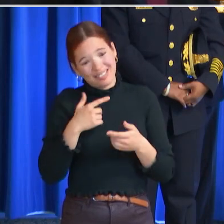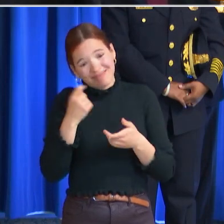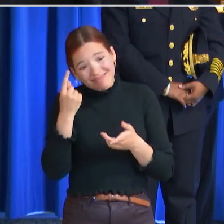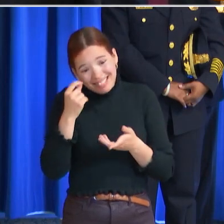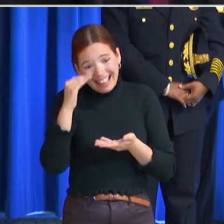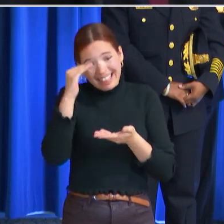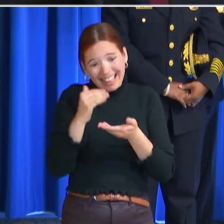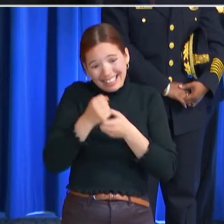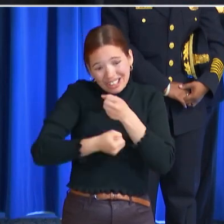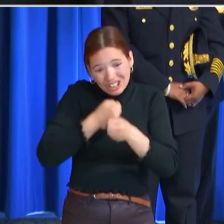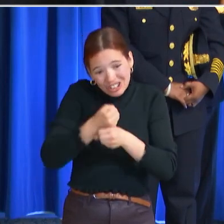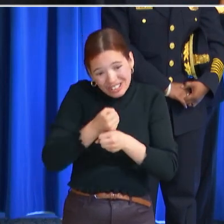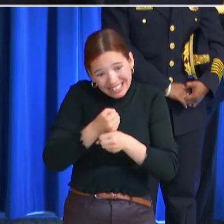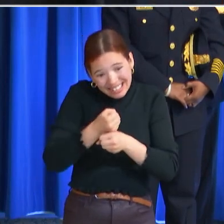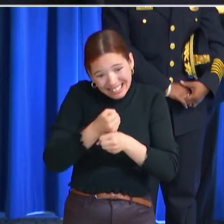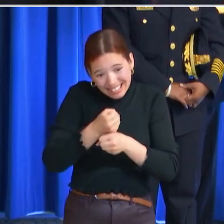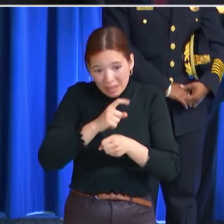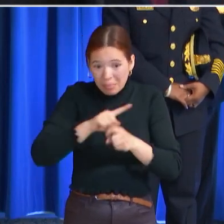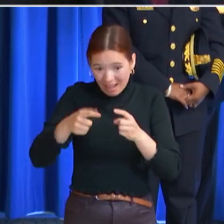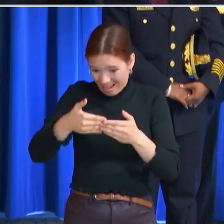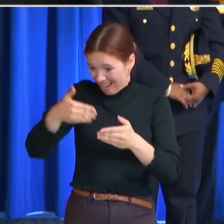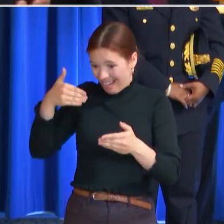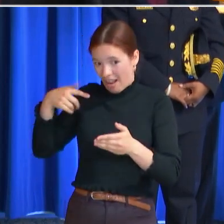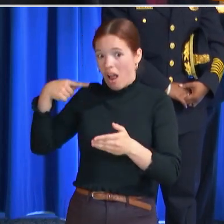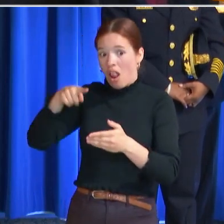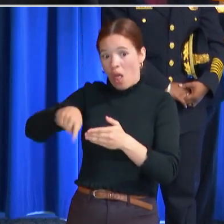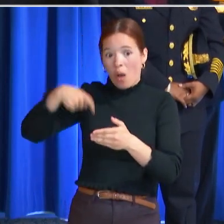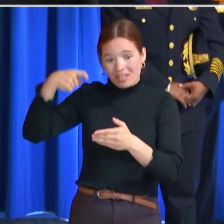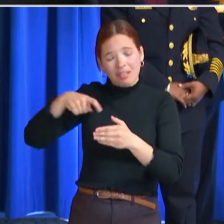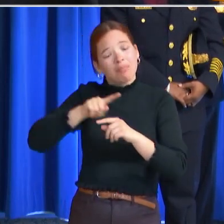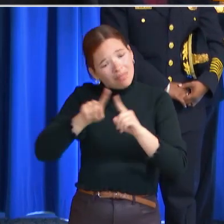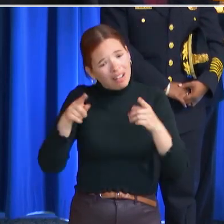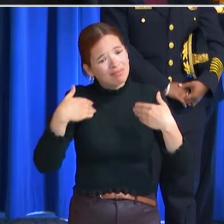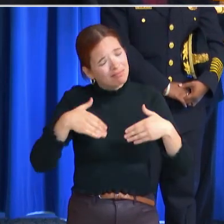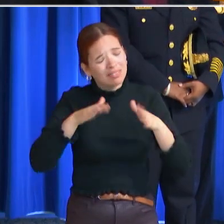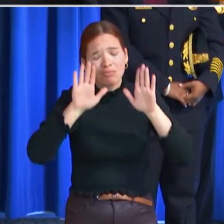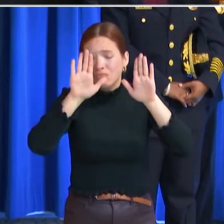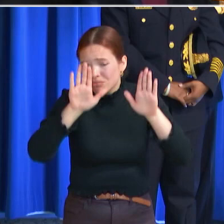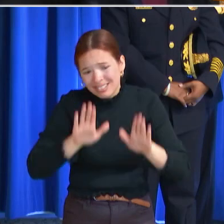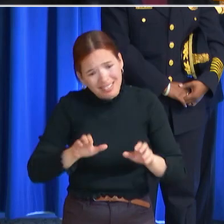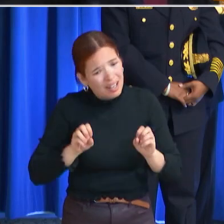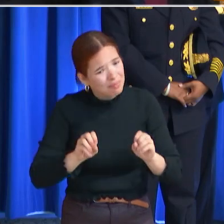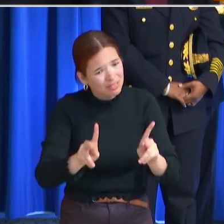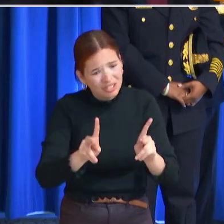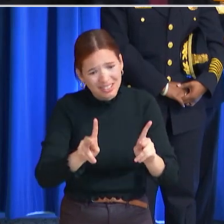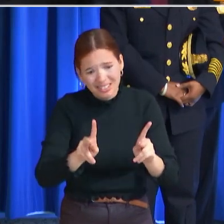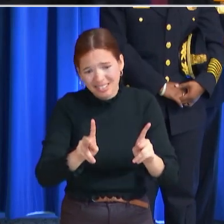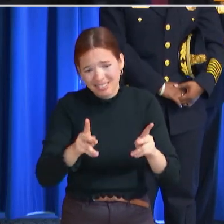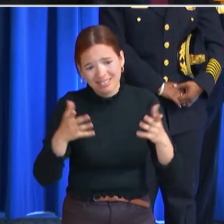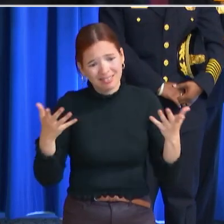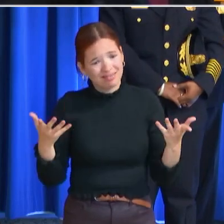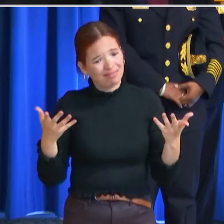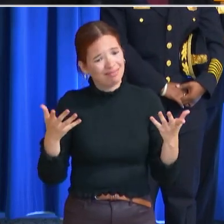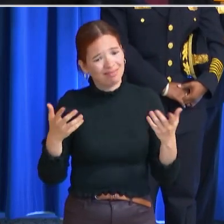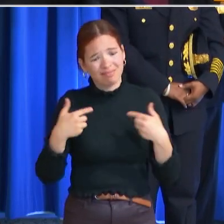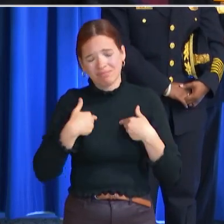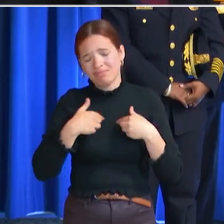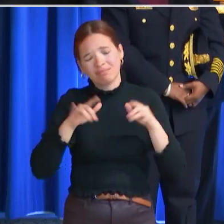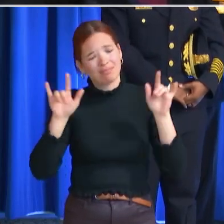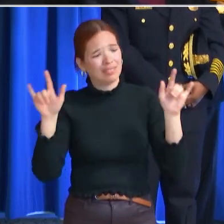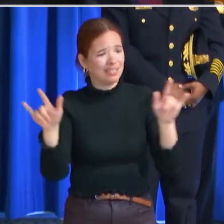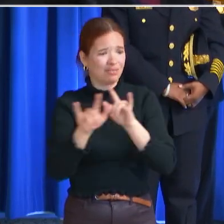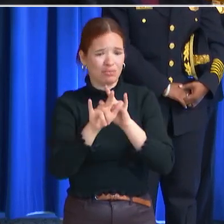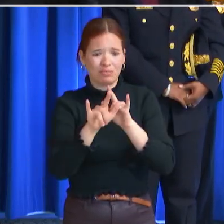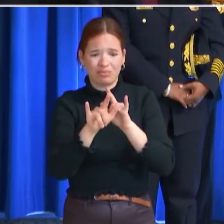the reality is, man, it's just a wonderful, wonderful opportunity. And as the mayor said, I get to show some special love to the city as well.